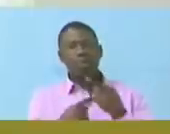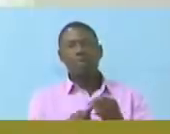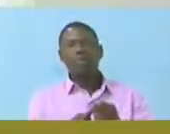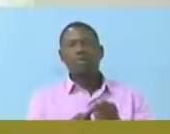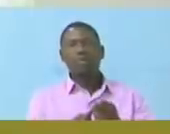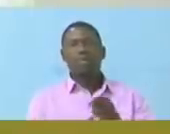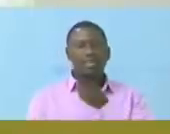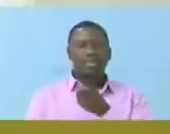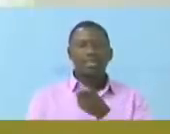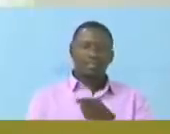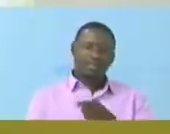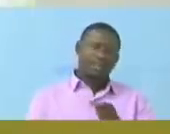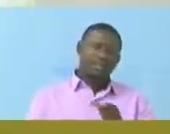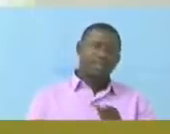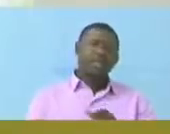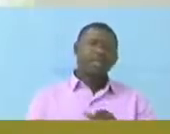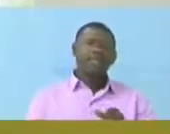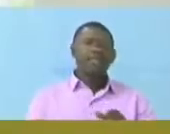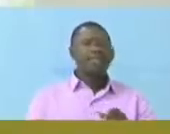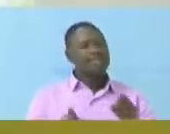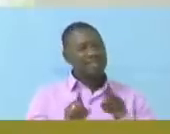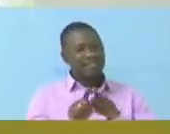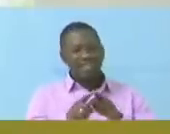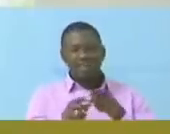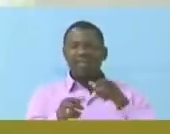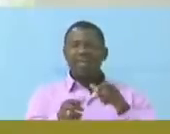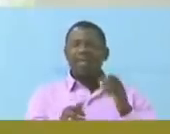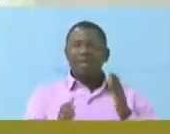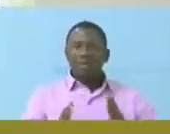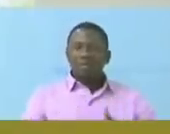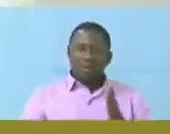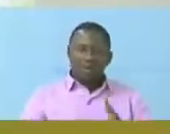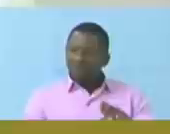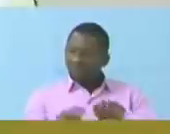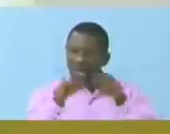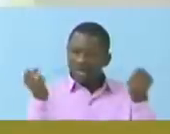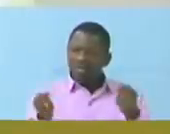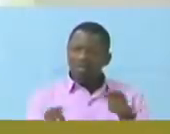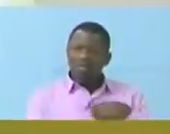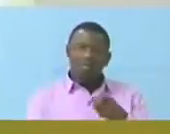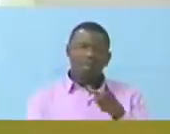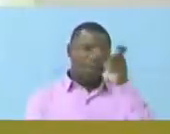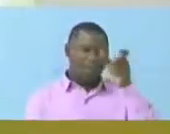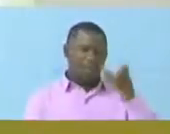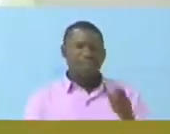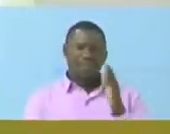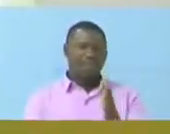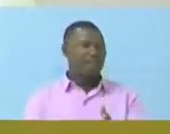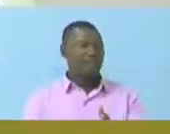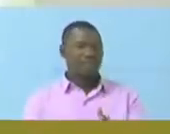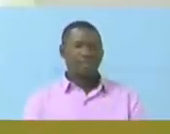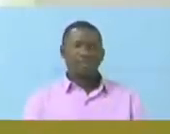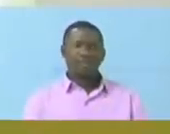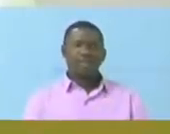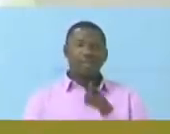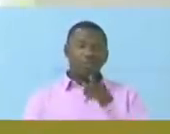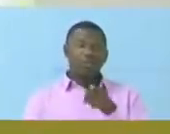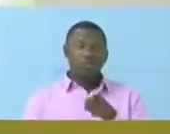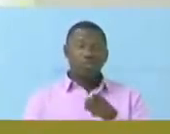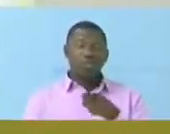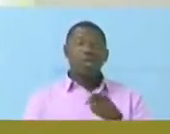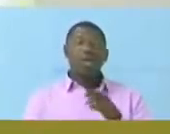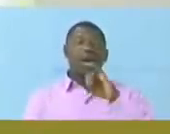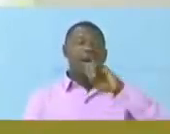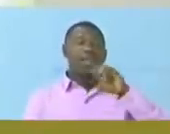This is another violation of rights. You are not, as IGP, you are not just